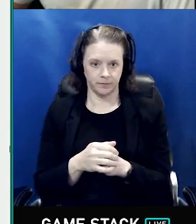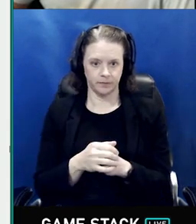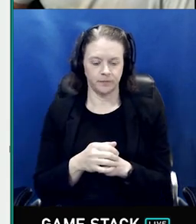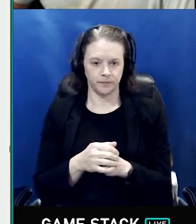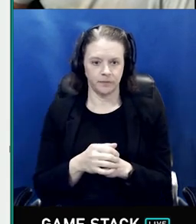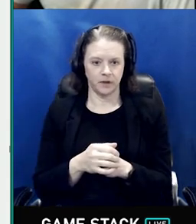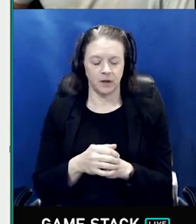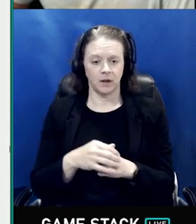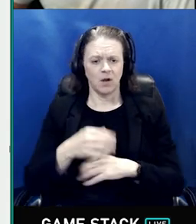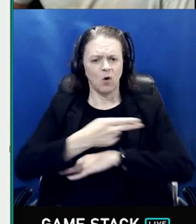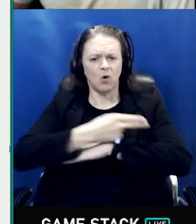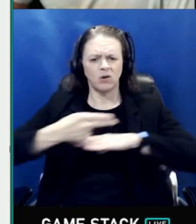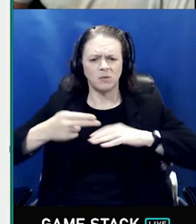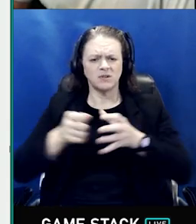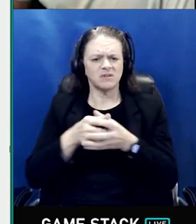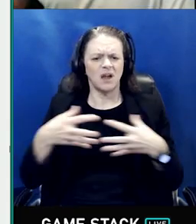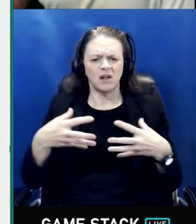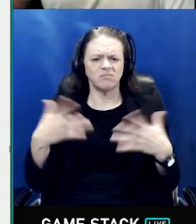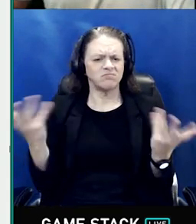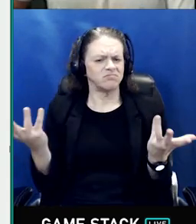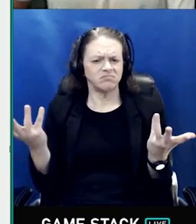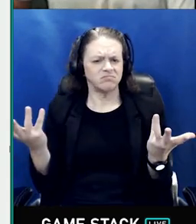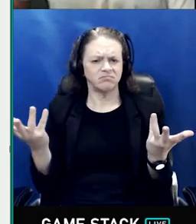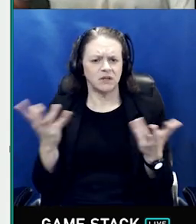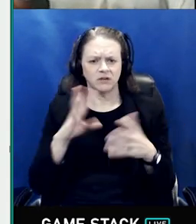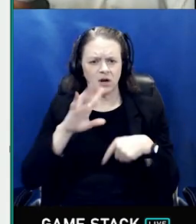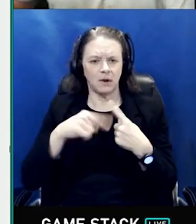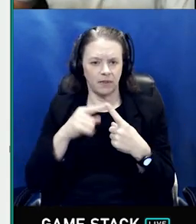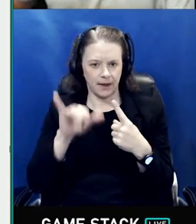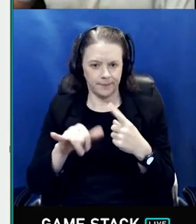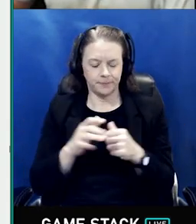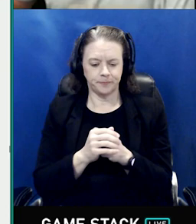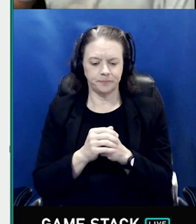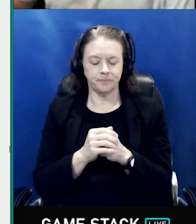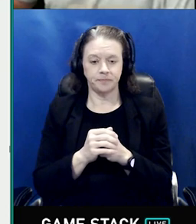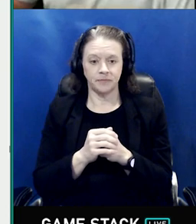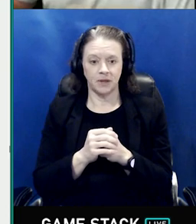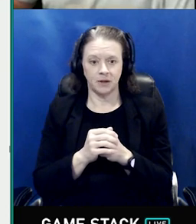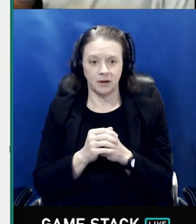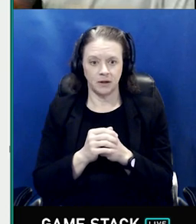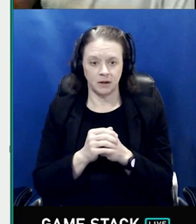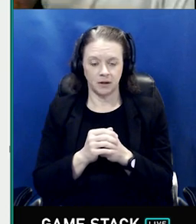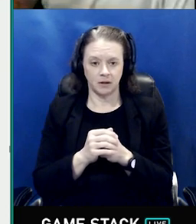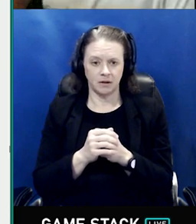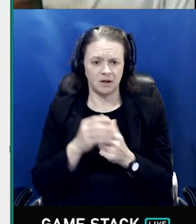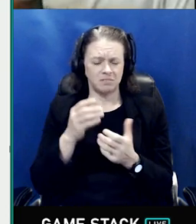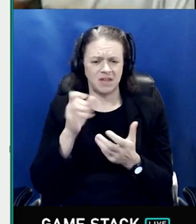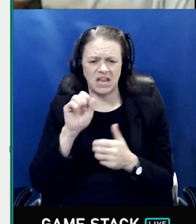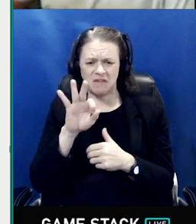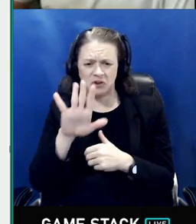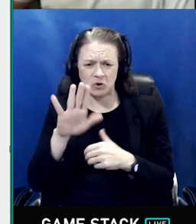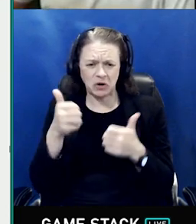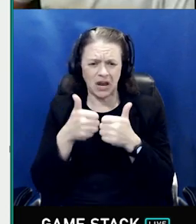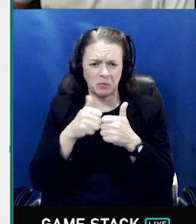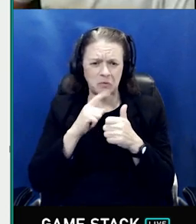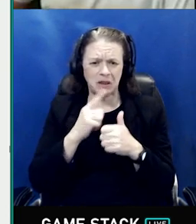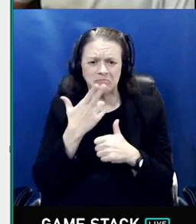the horizontal scale aspects of Cosmos DB. Unless your game is very, very small with just like a low amount of